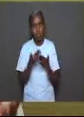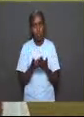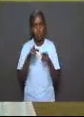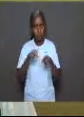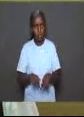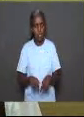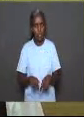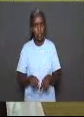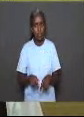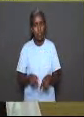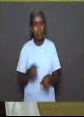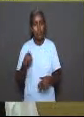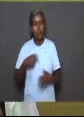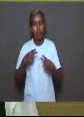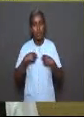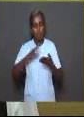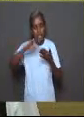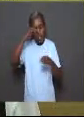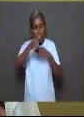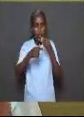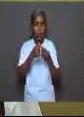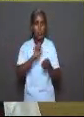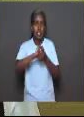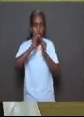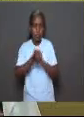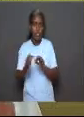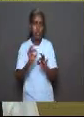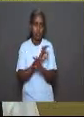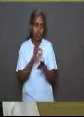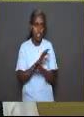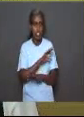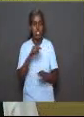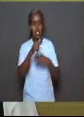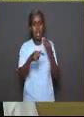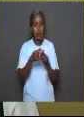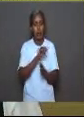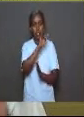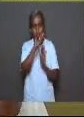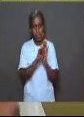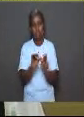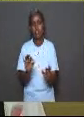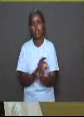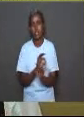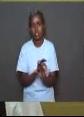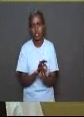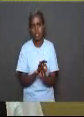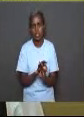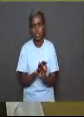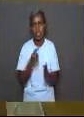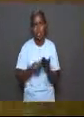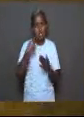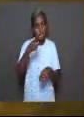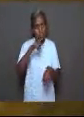That is all for today. We have learned about the inverses of functions and about identity